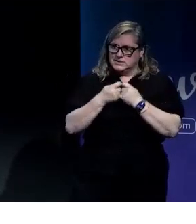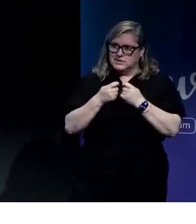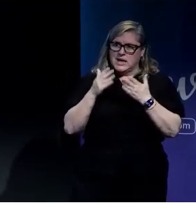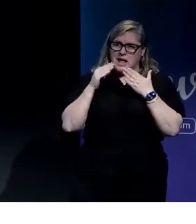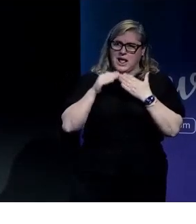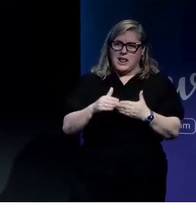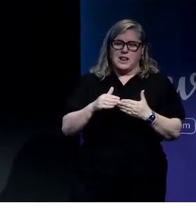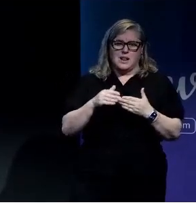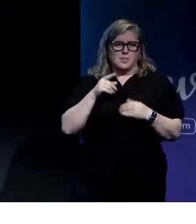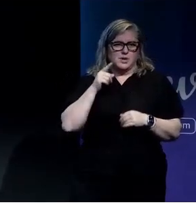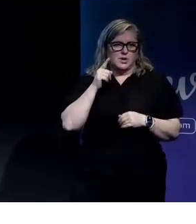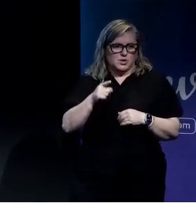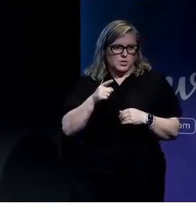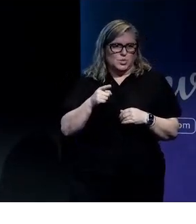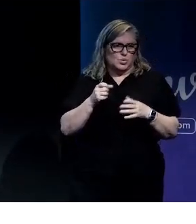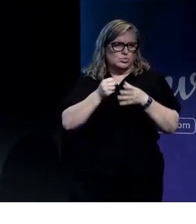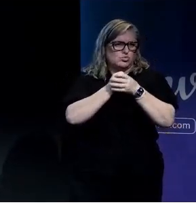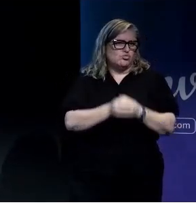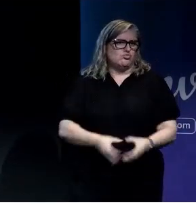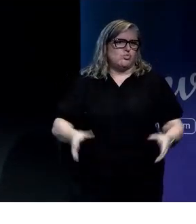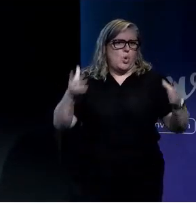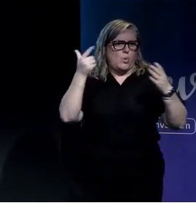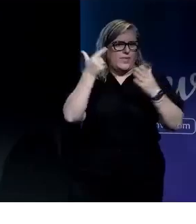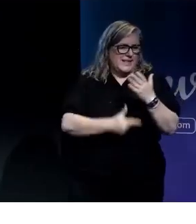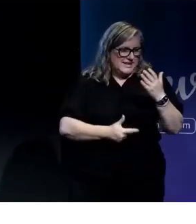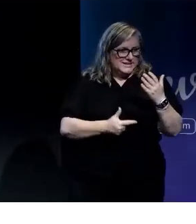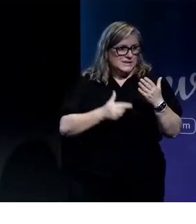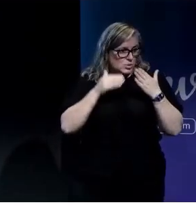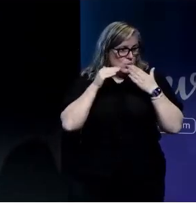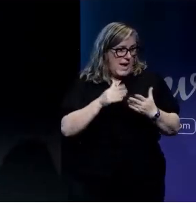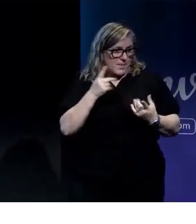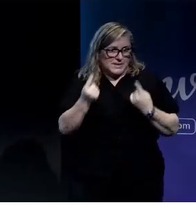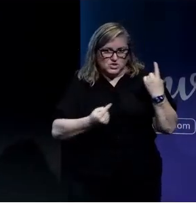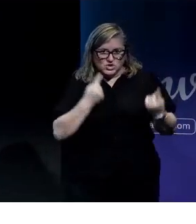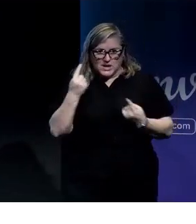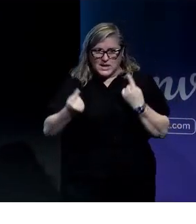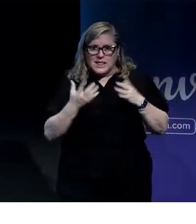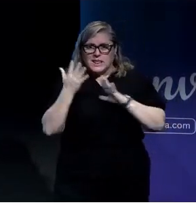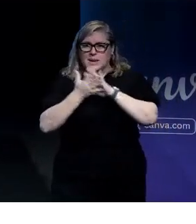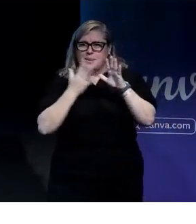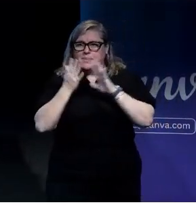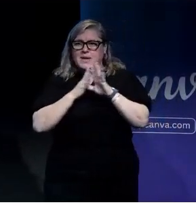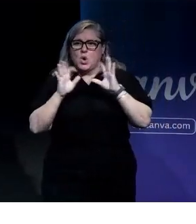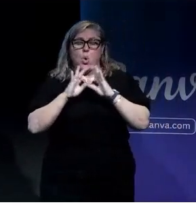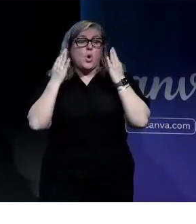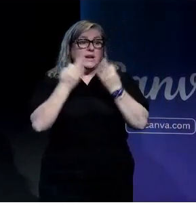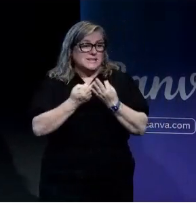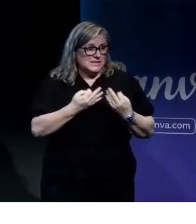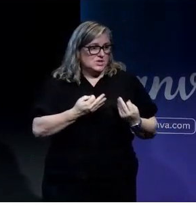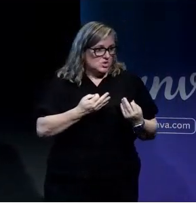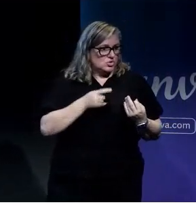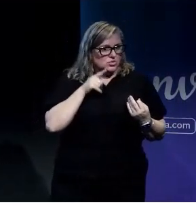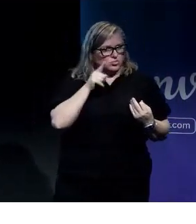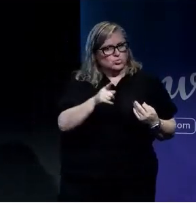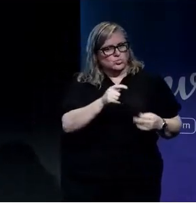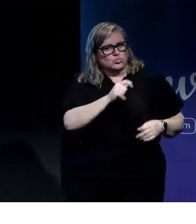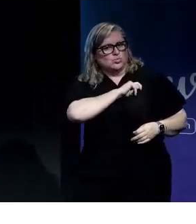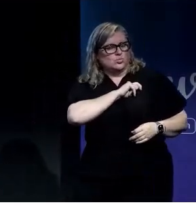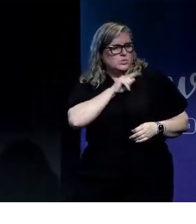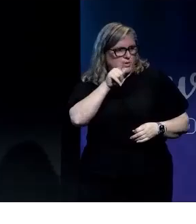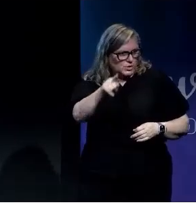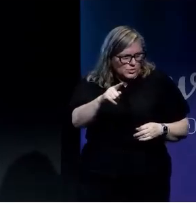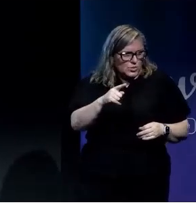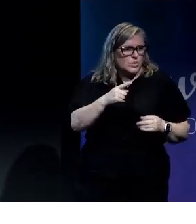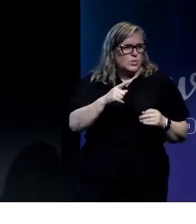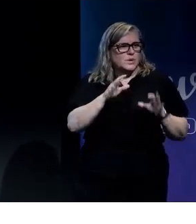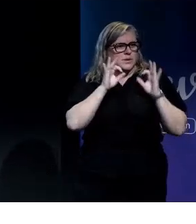you grow that list, and you can all help each other. That will help you build credibility within your organization, especially if you have information to provide to